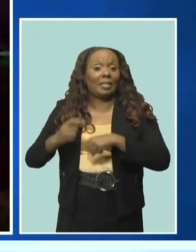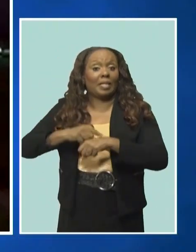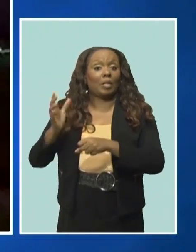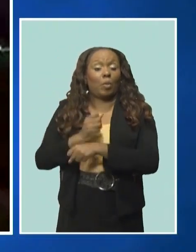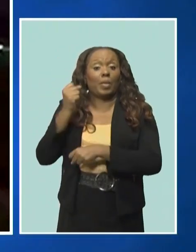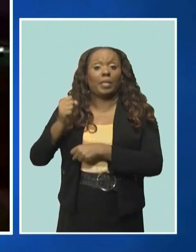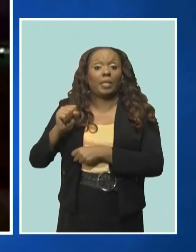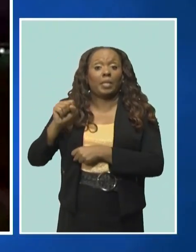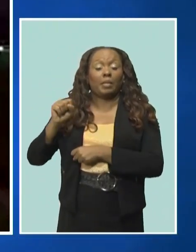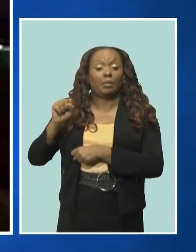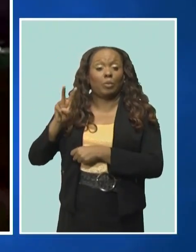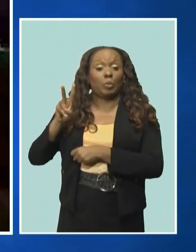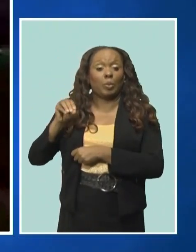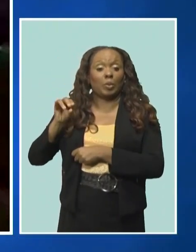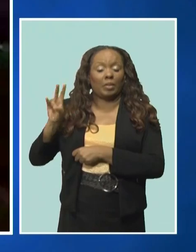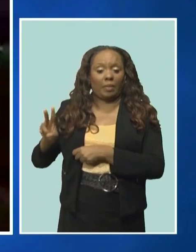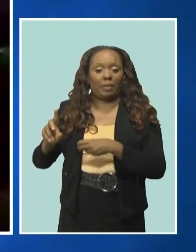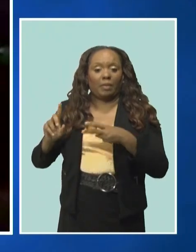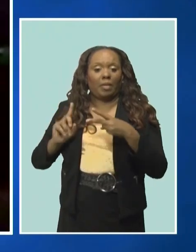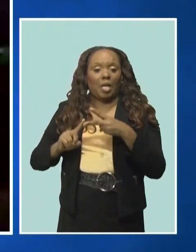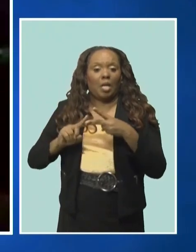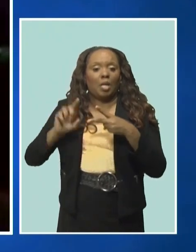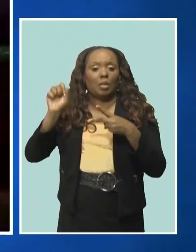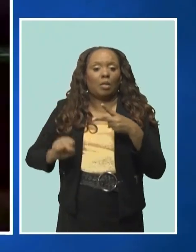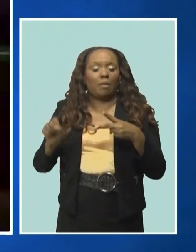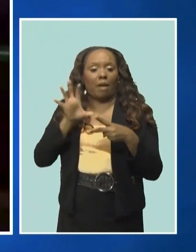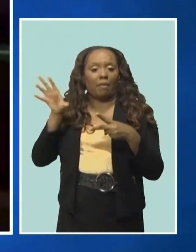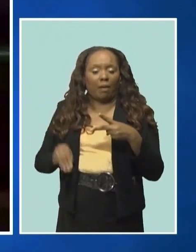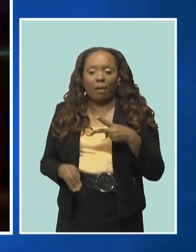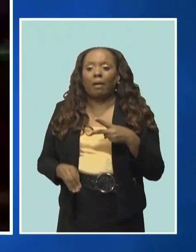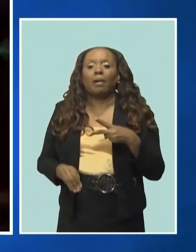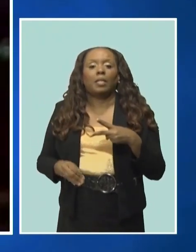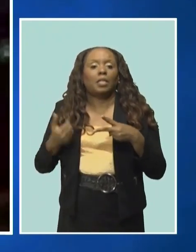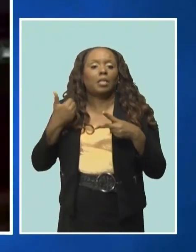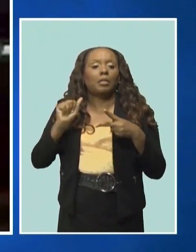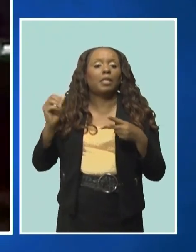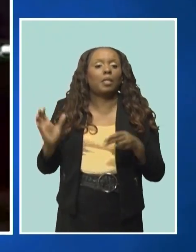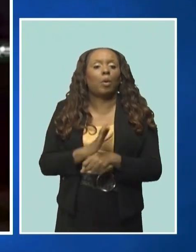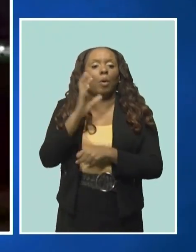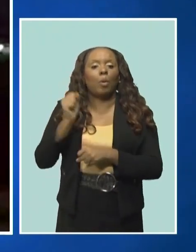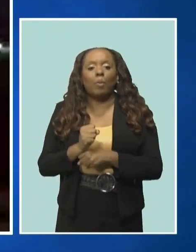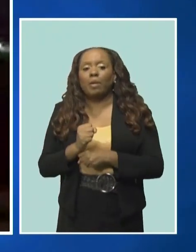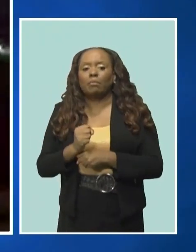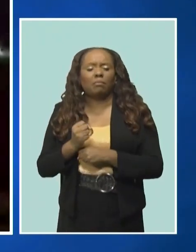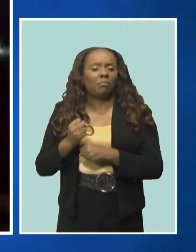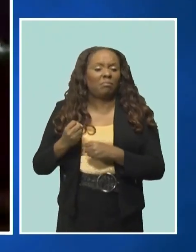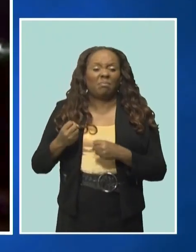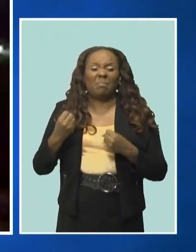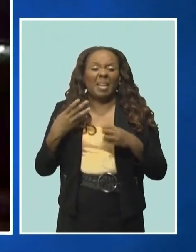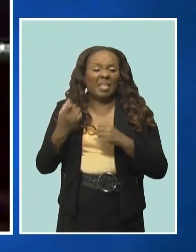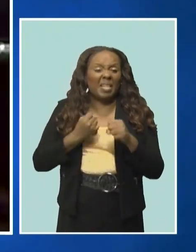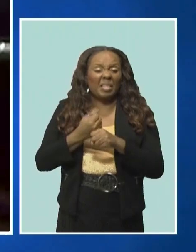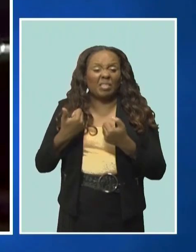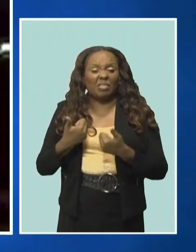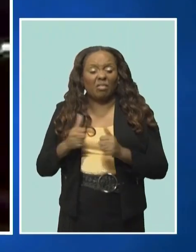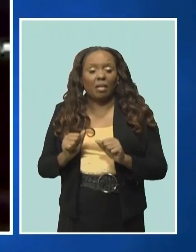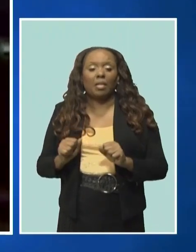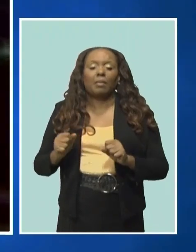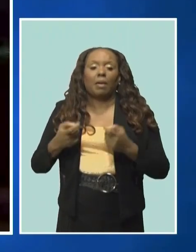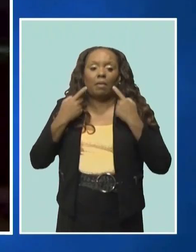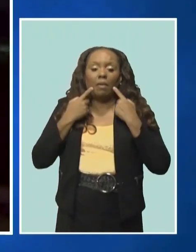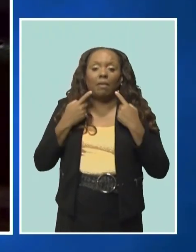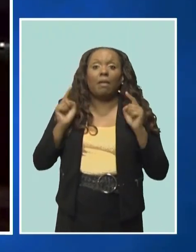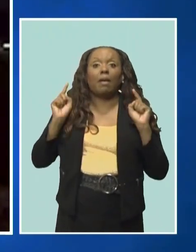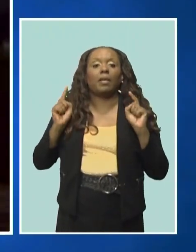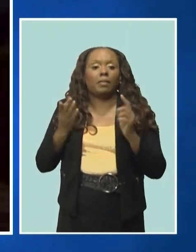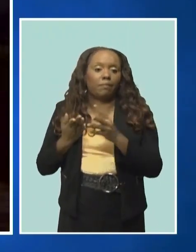South Africa going for their first ever World Cup title after knocking on the door for several years, getting to the semi-final stage, but now finally